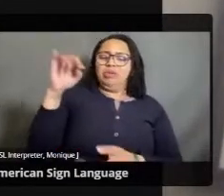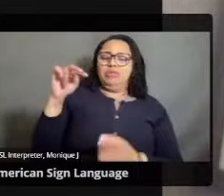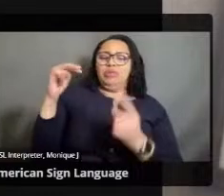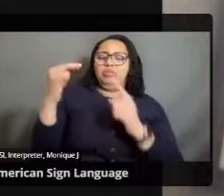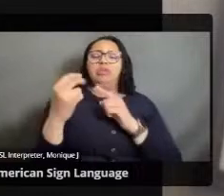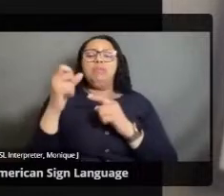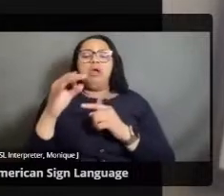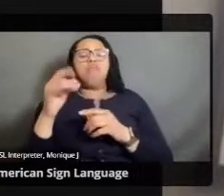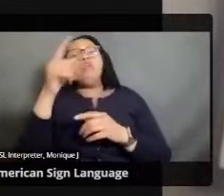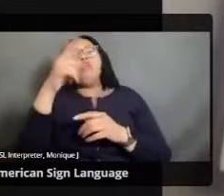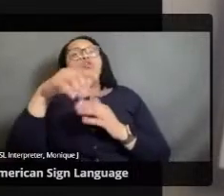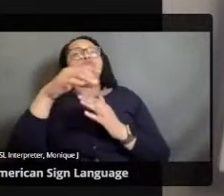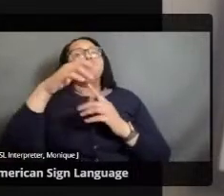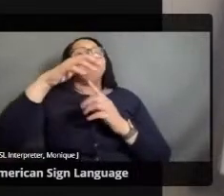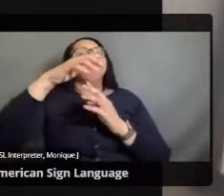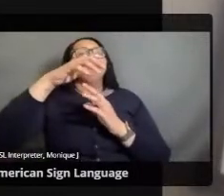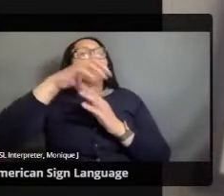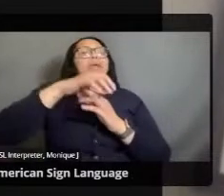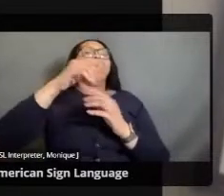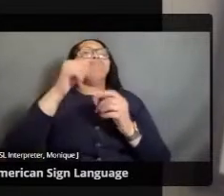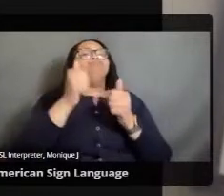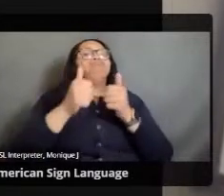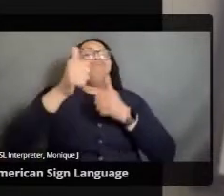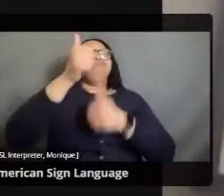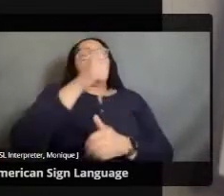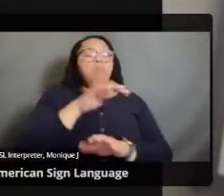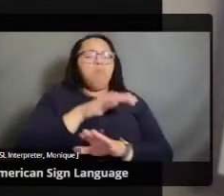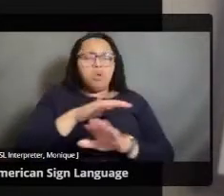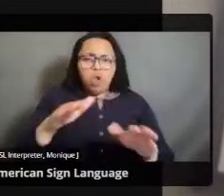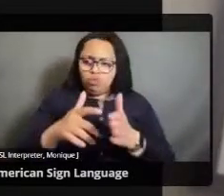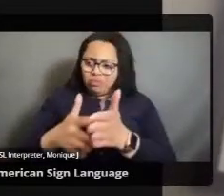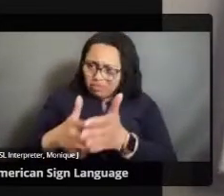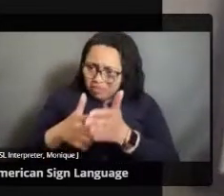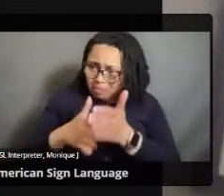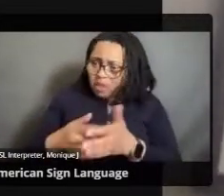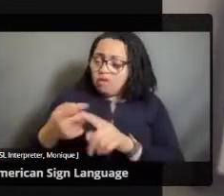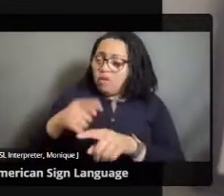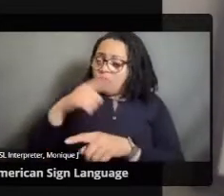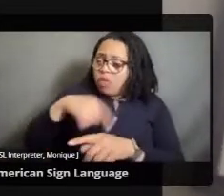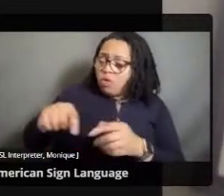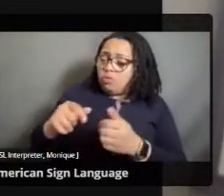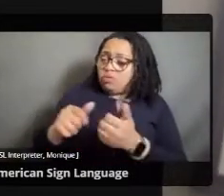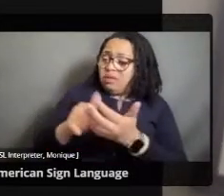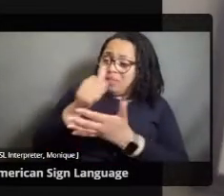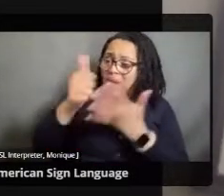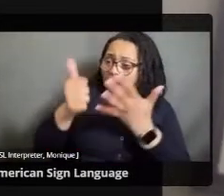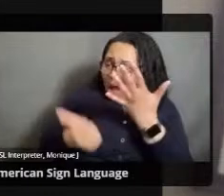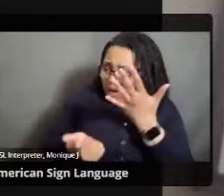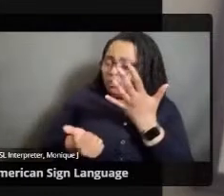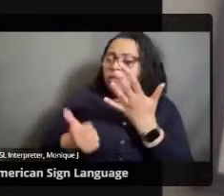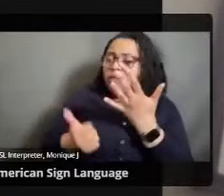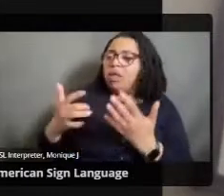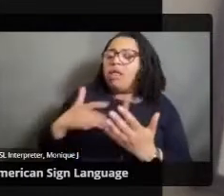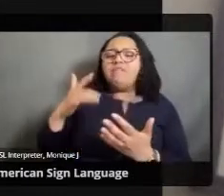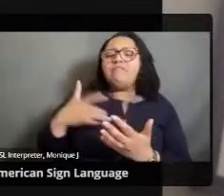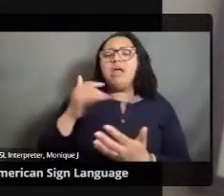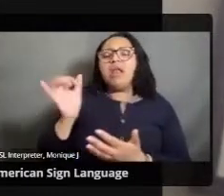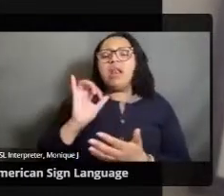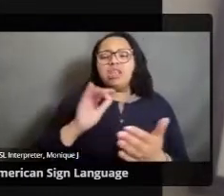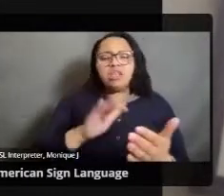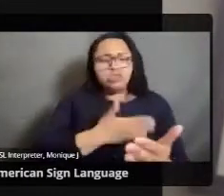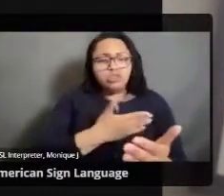demanded from those on the bottom. It felt more like this song that we